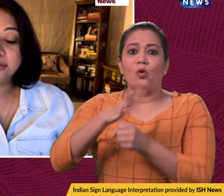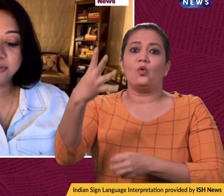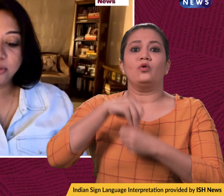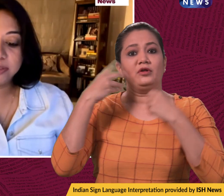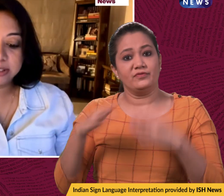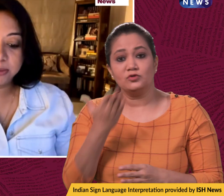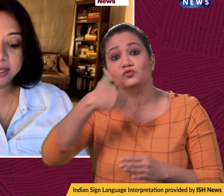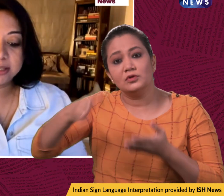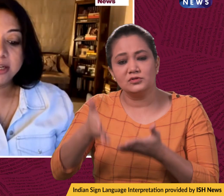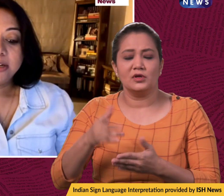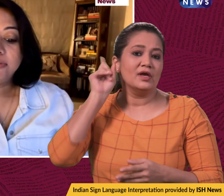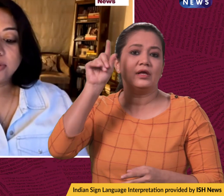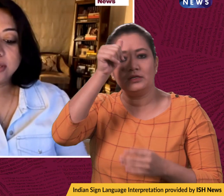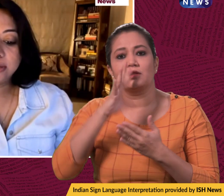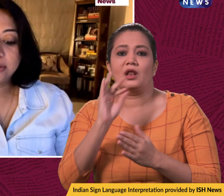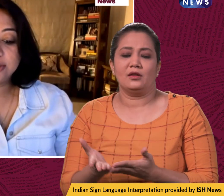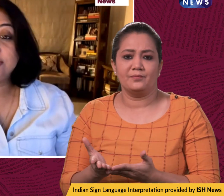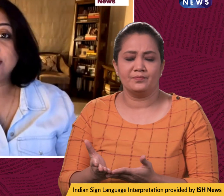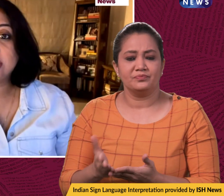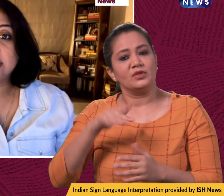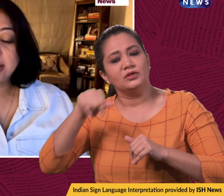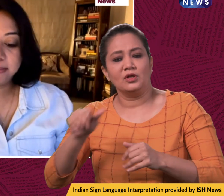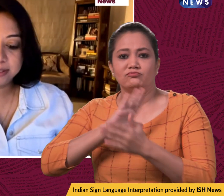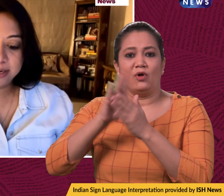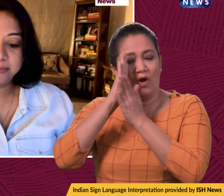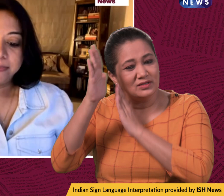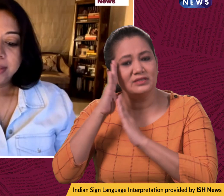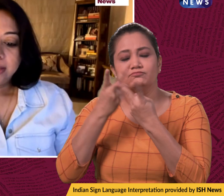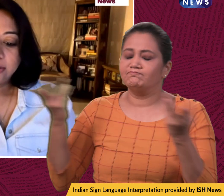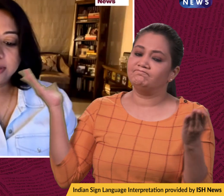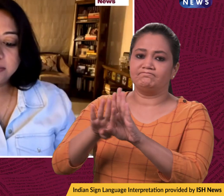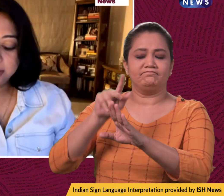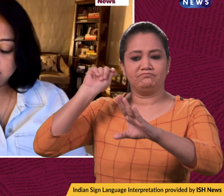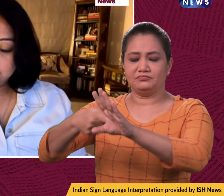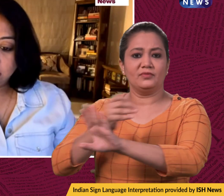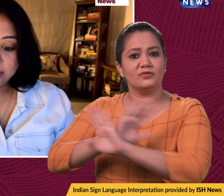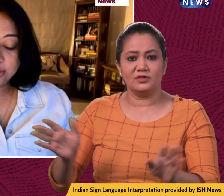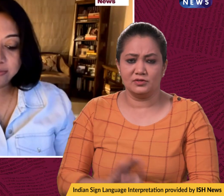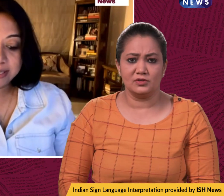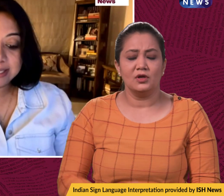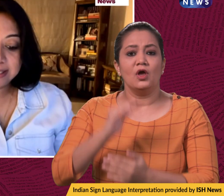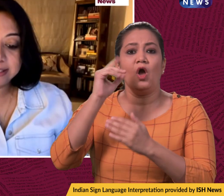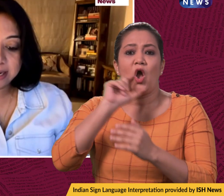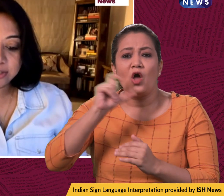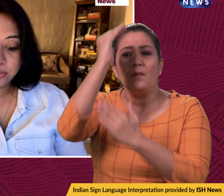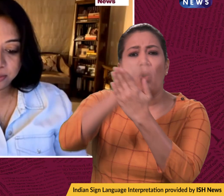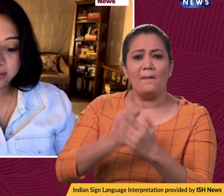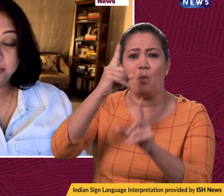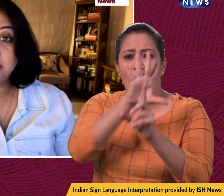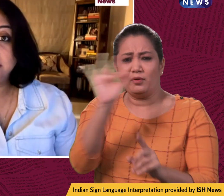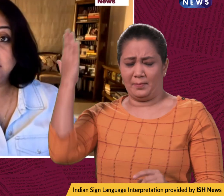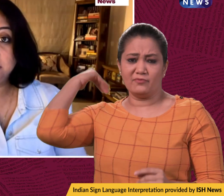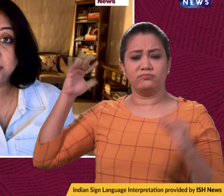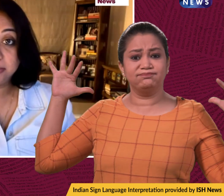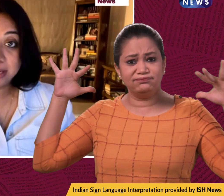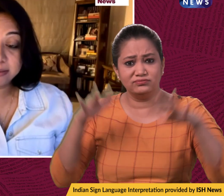tested positive for COVID this weekend, forcing authorities to shut the campus down. Authorities believe that the college event held last week